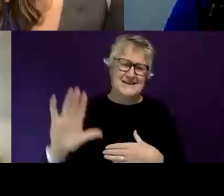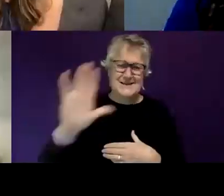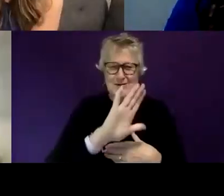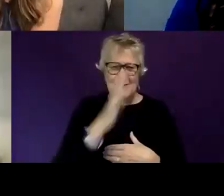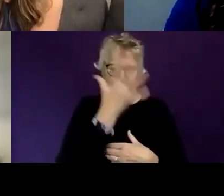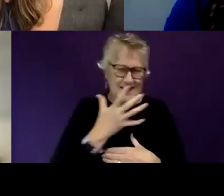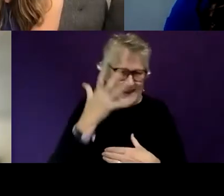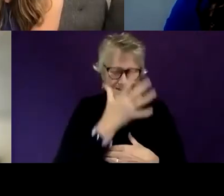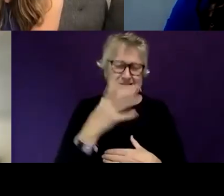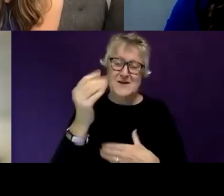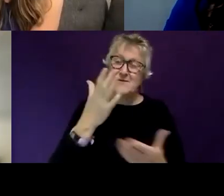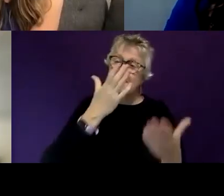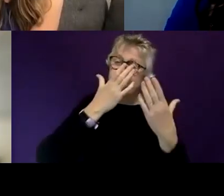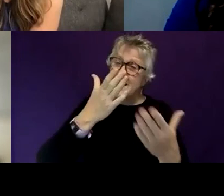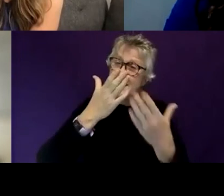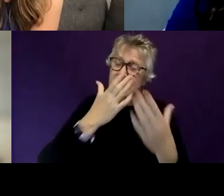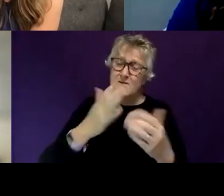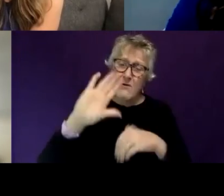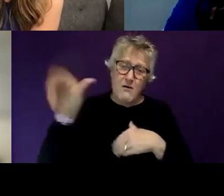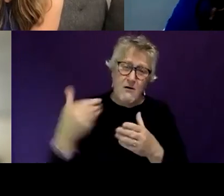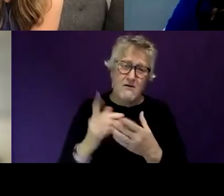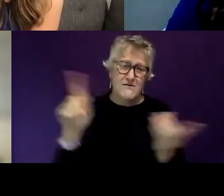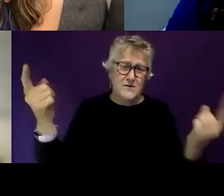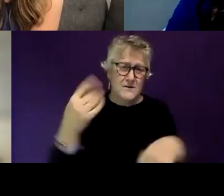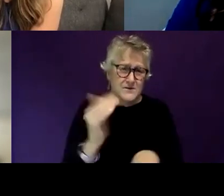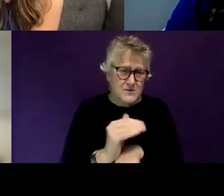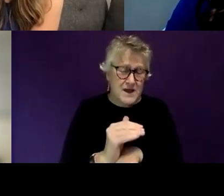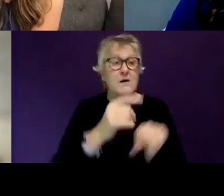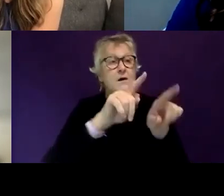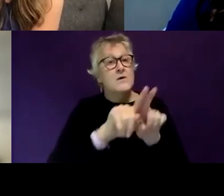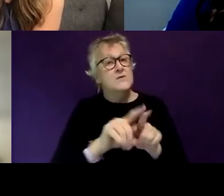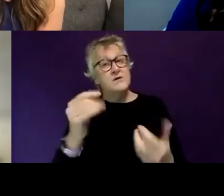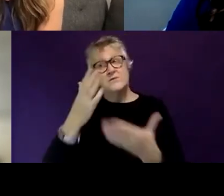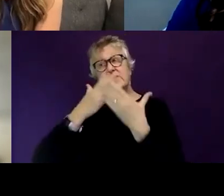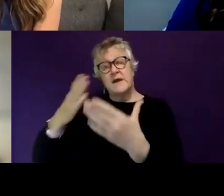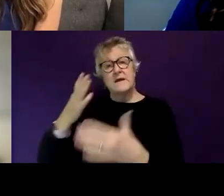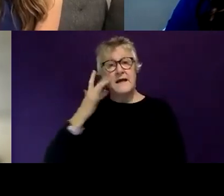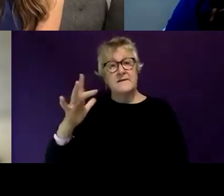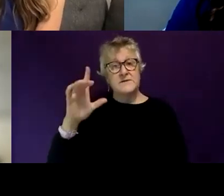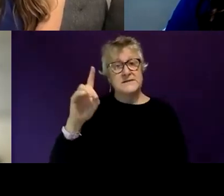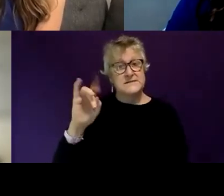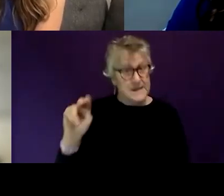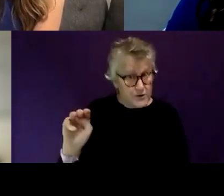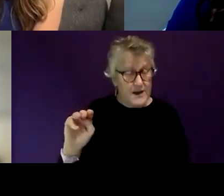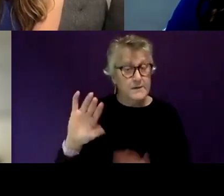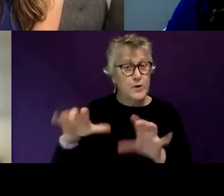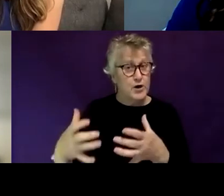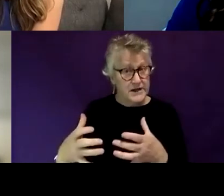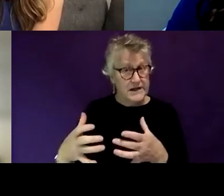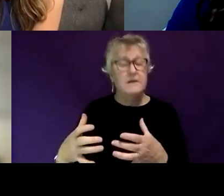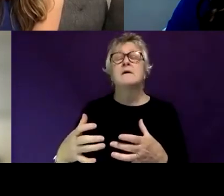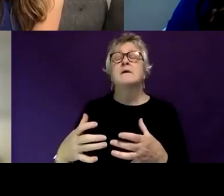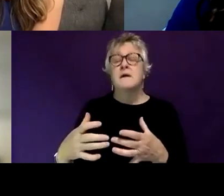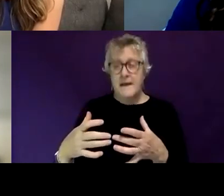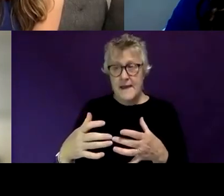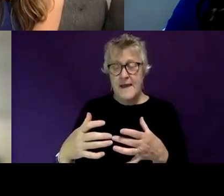panelists and Alex for moderating. I'd also like to thank the California Democratic Party. They helped organize this, and behind the